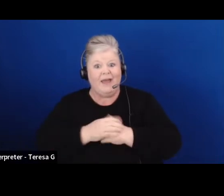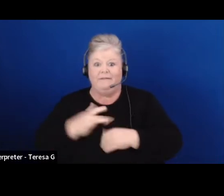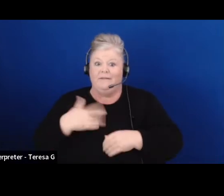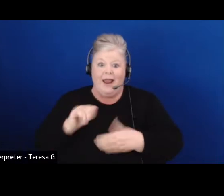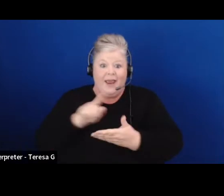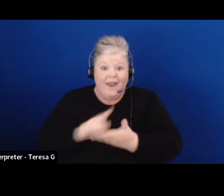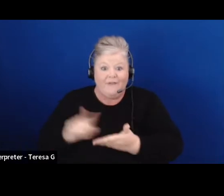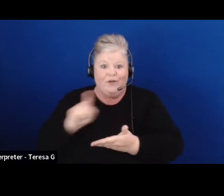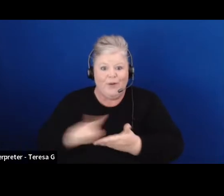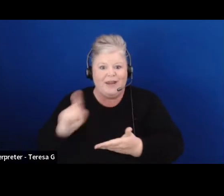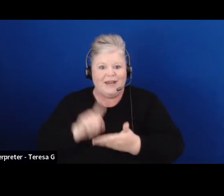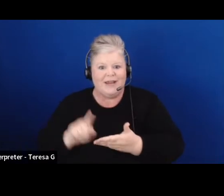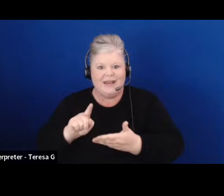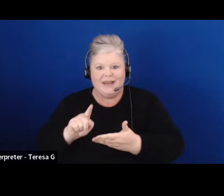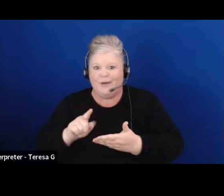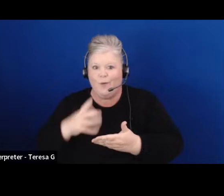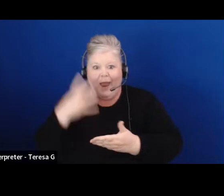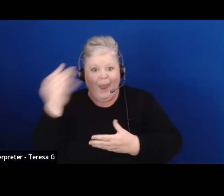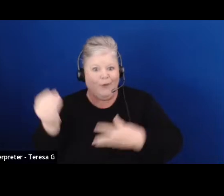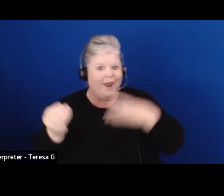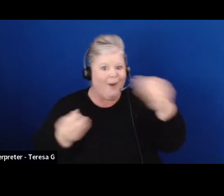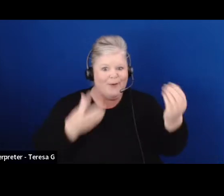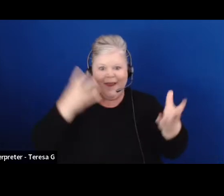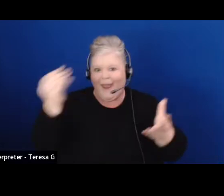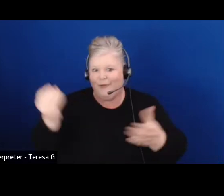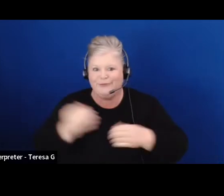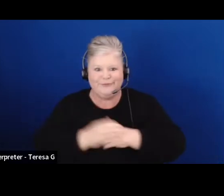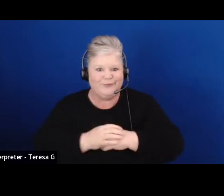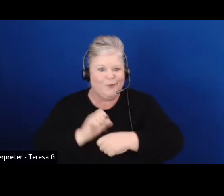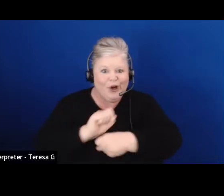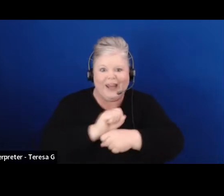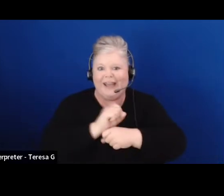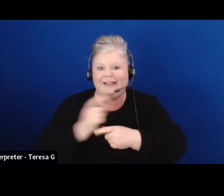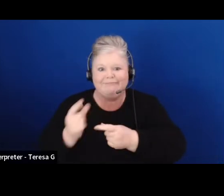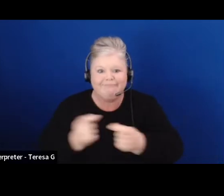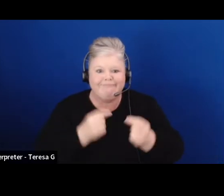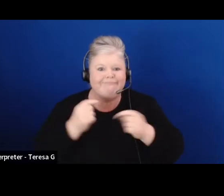every week we're out here, there, everywhere, working.